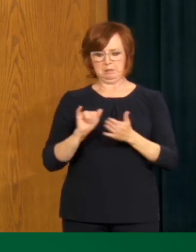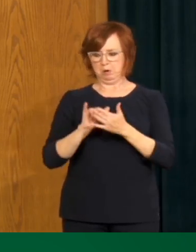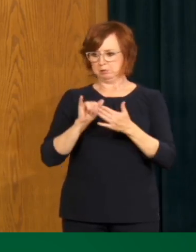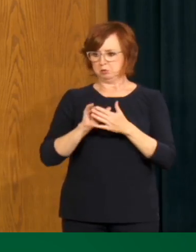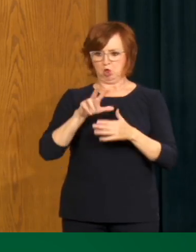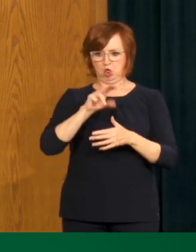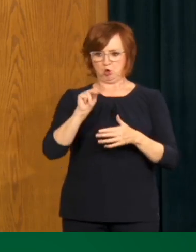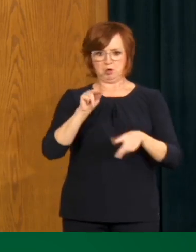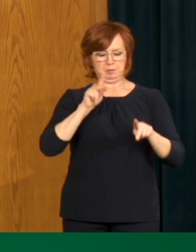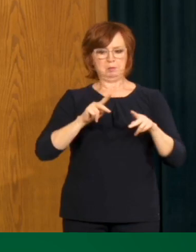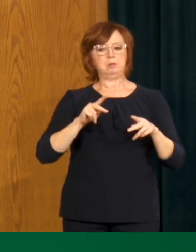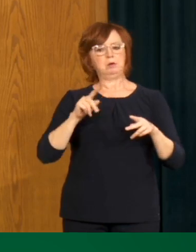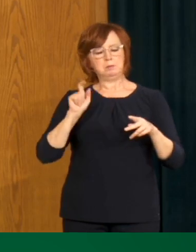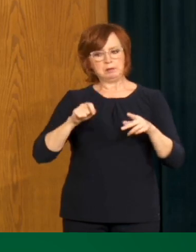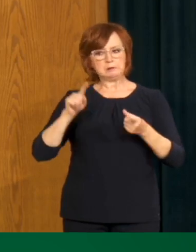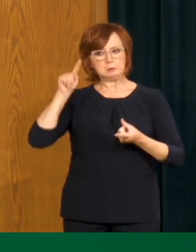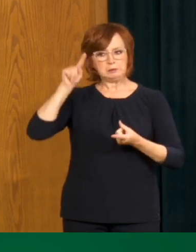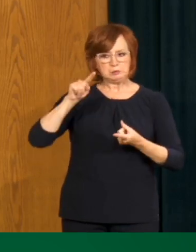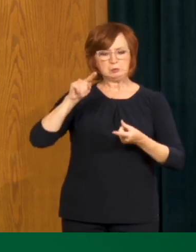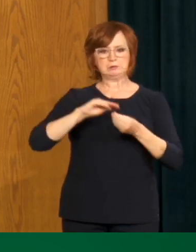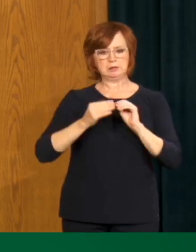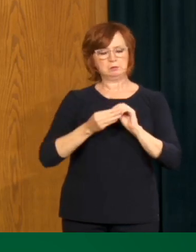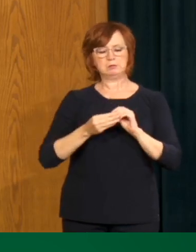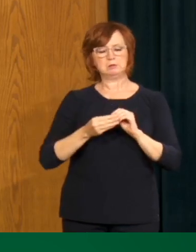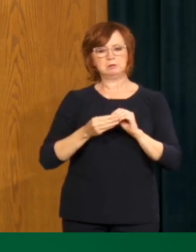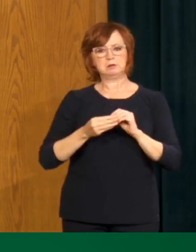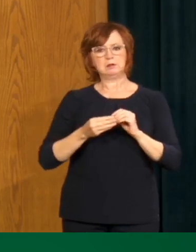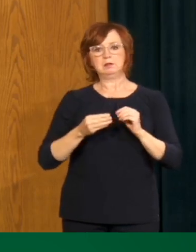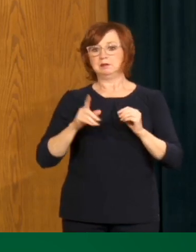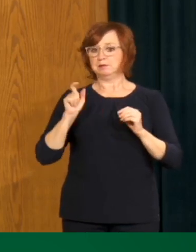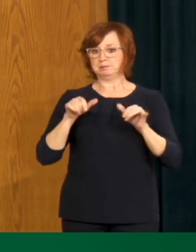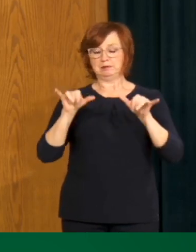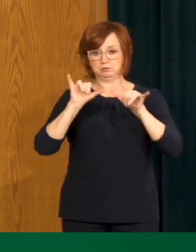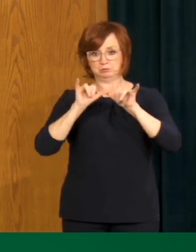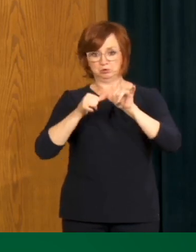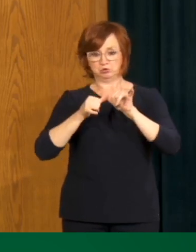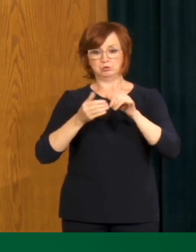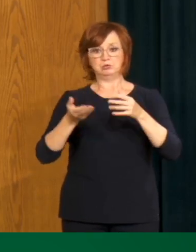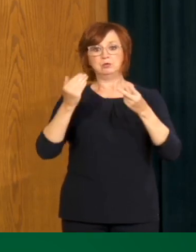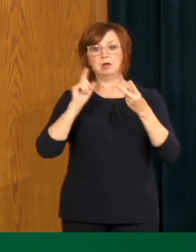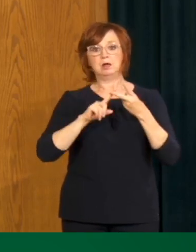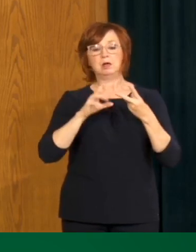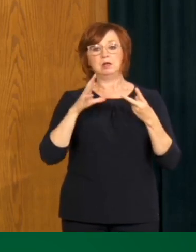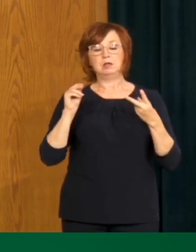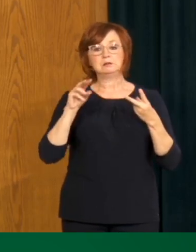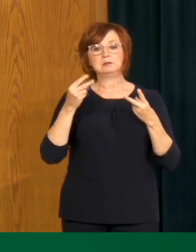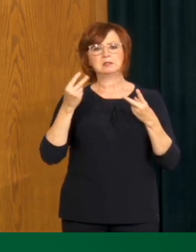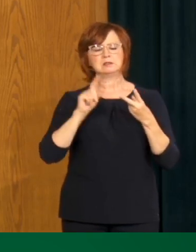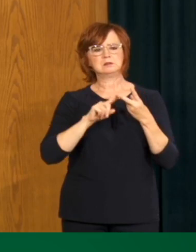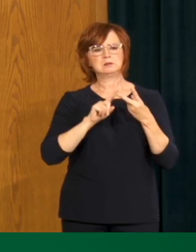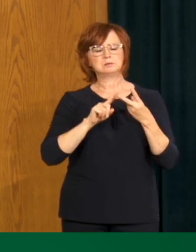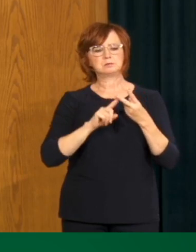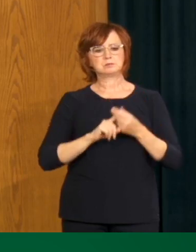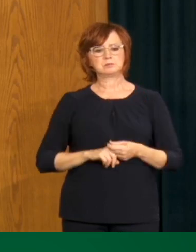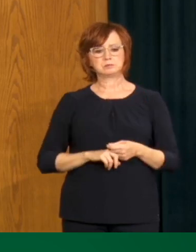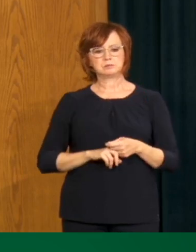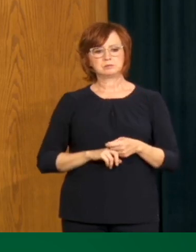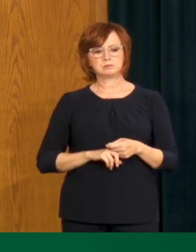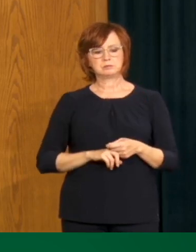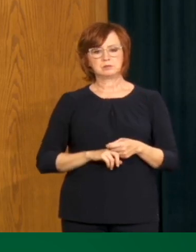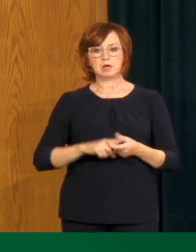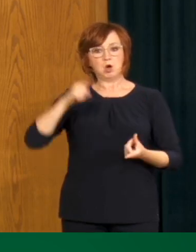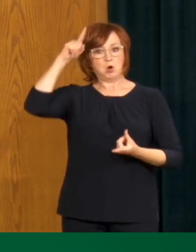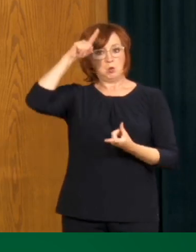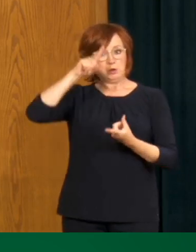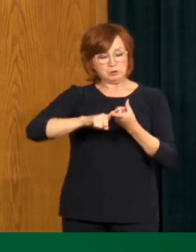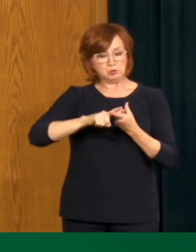the risk entirely, but that will minimize it. And secondly, a lot of the larger events, there's no recommendation for any